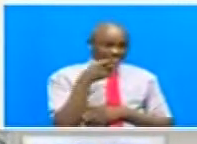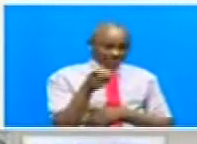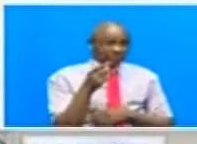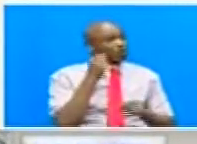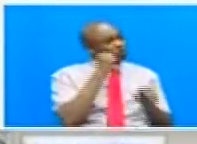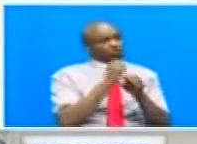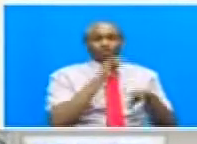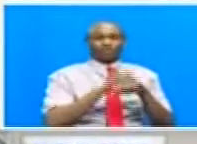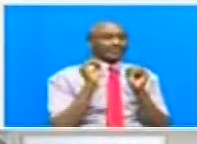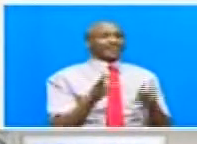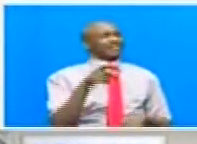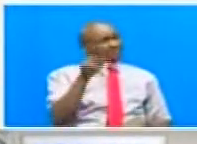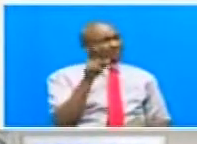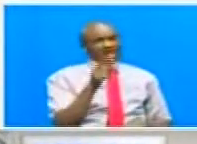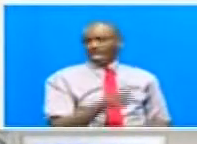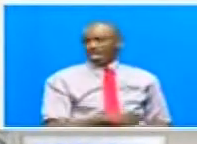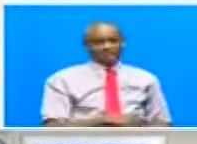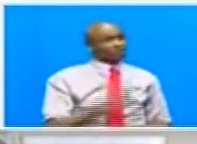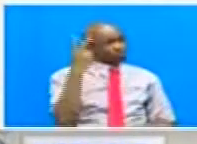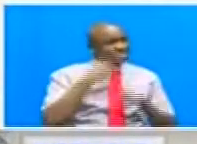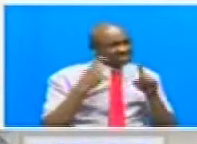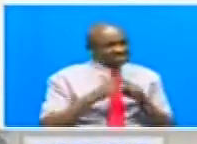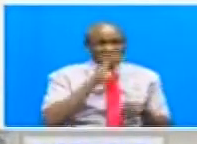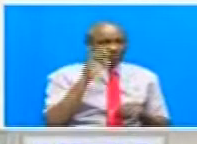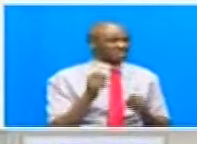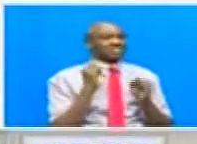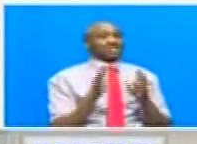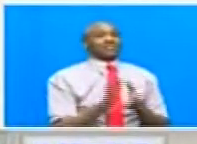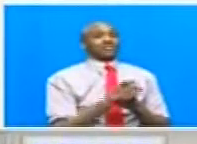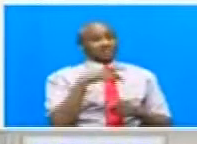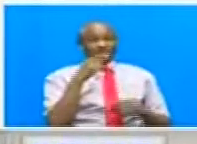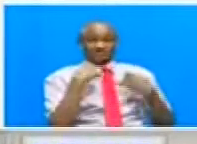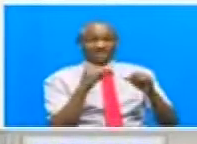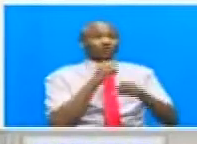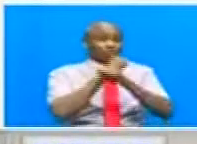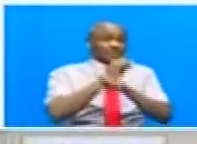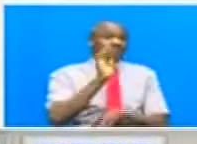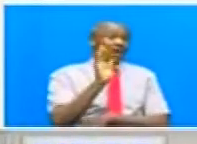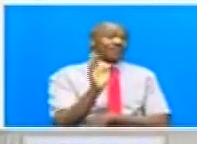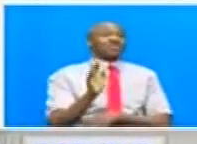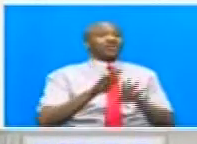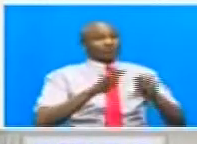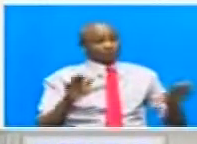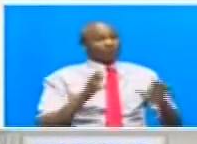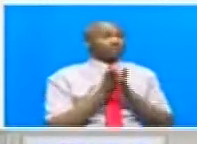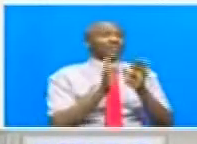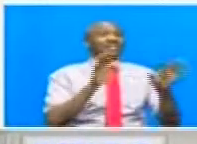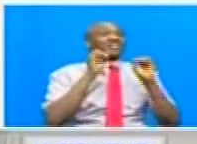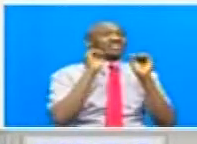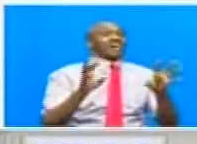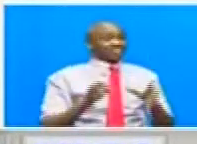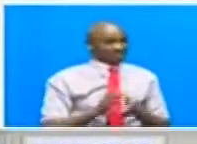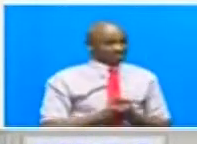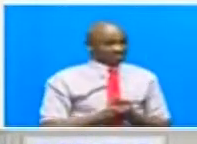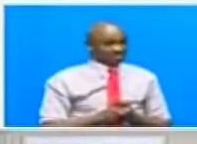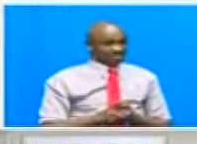as far as up to now for the last 2 years in coming out and actually trying to protect their pieces of public land that's vested in